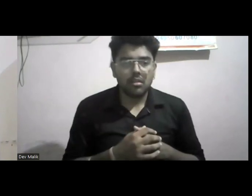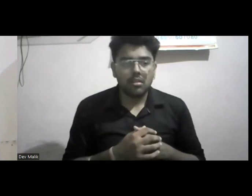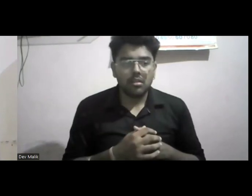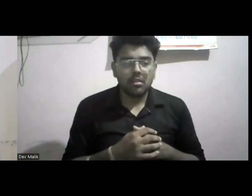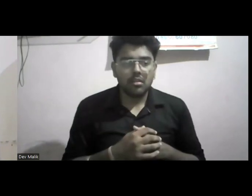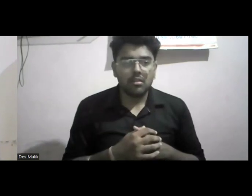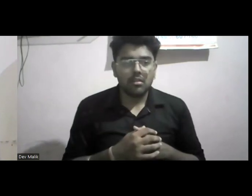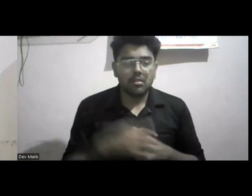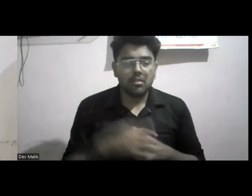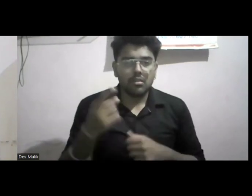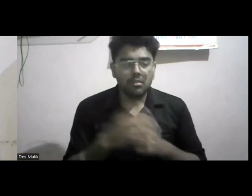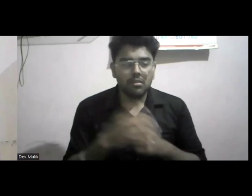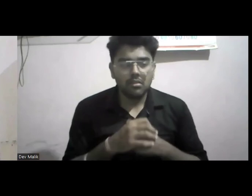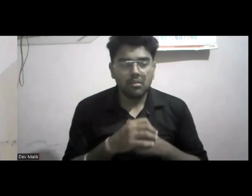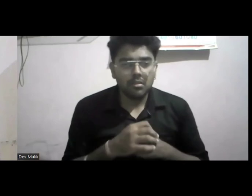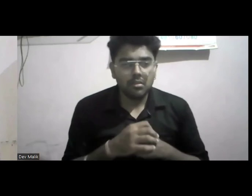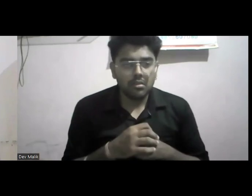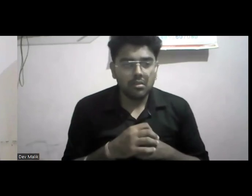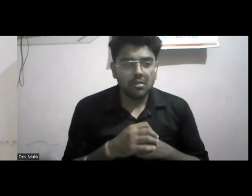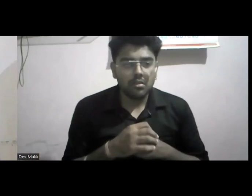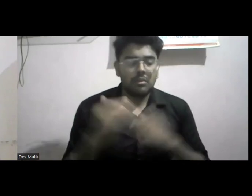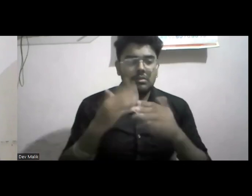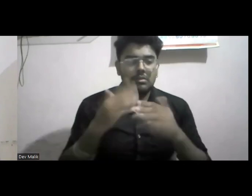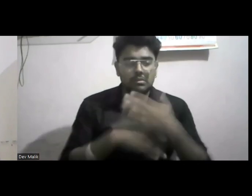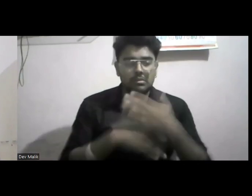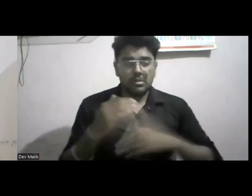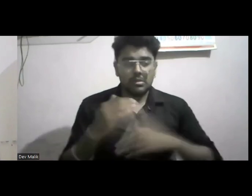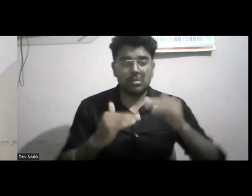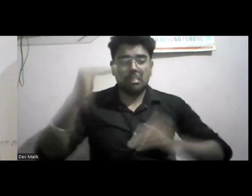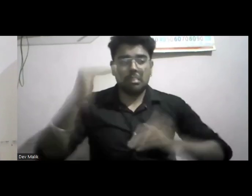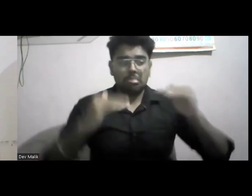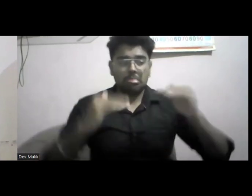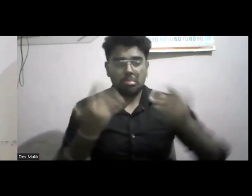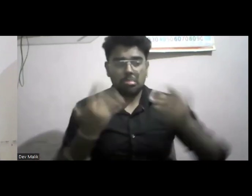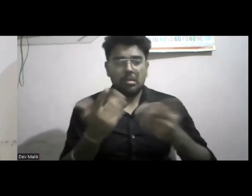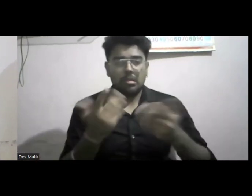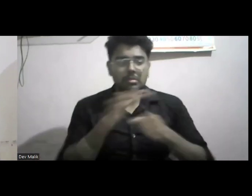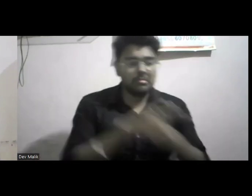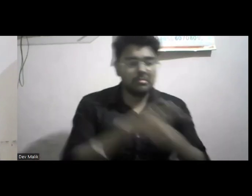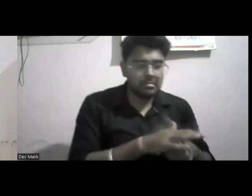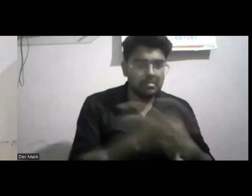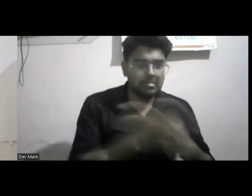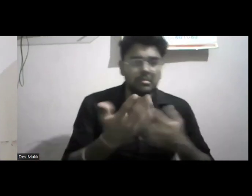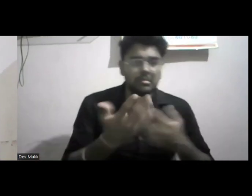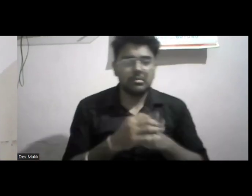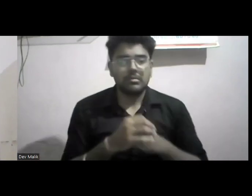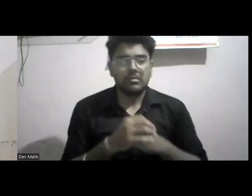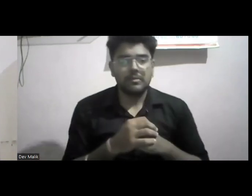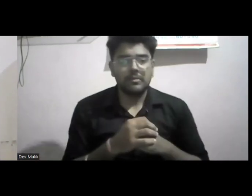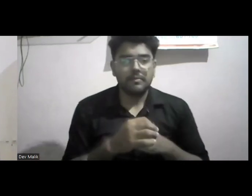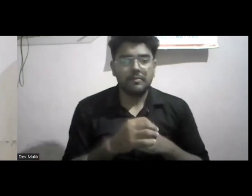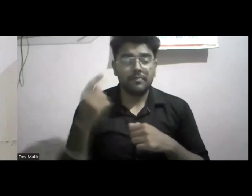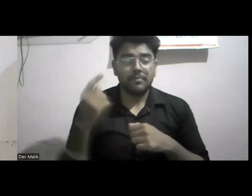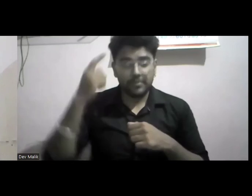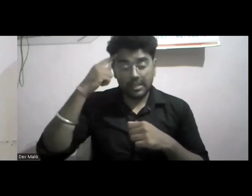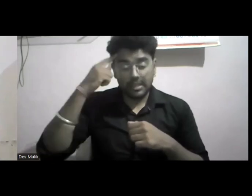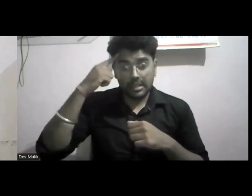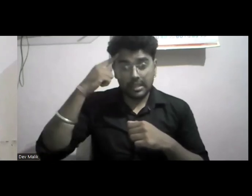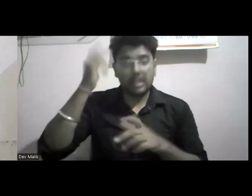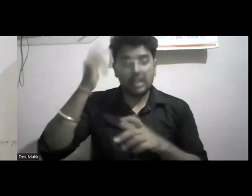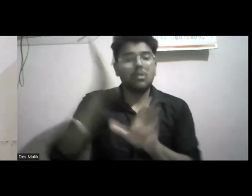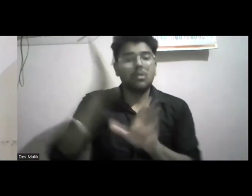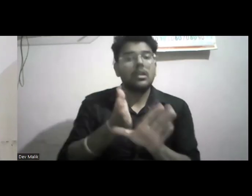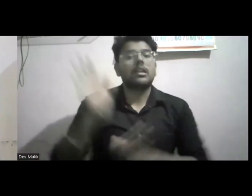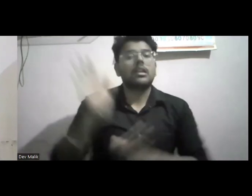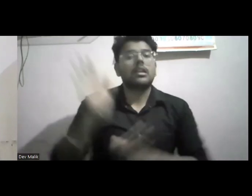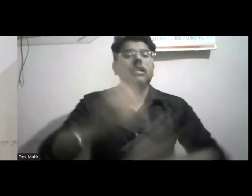denialism, fear of disability, you know. And the later on, he comes to know it is a kind of psychological drama, you